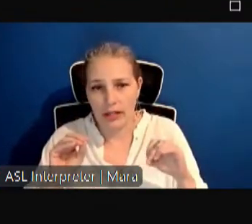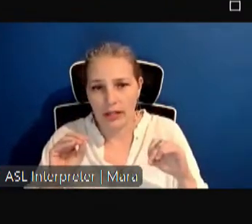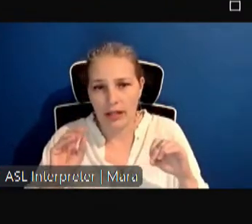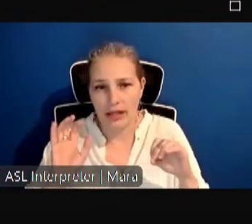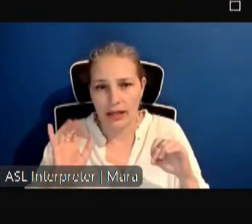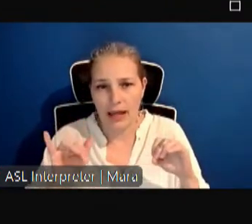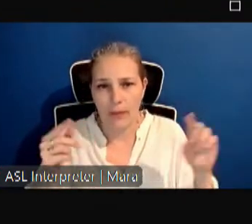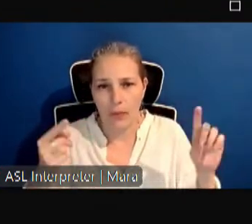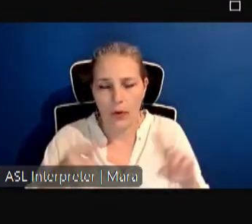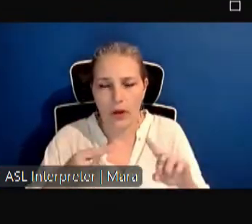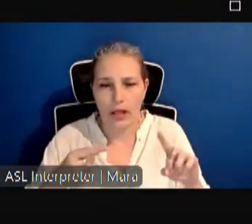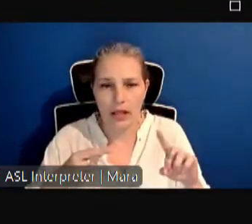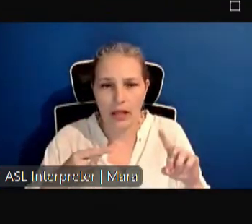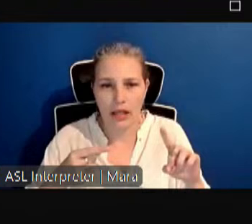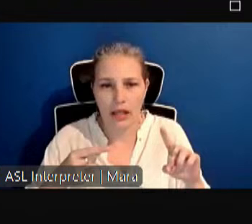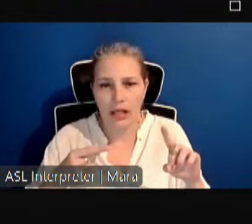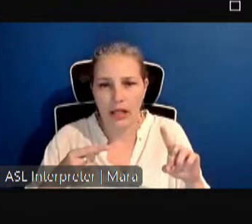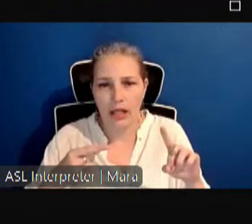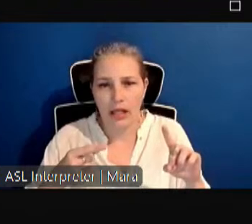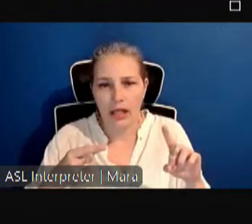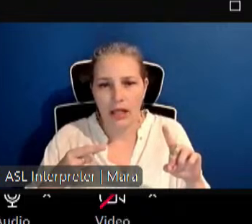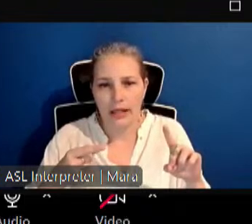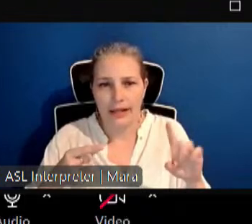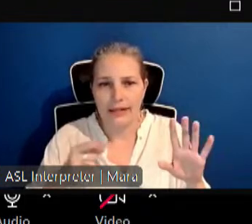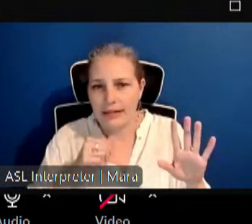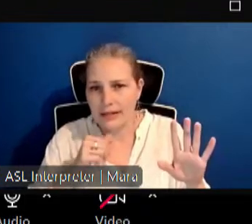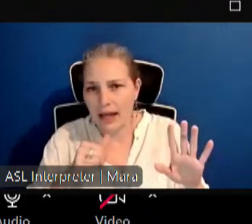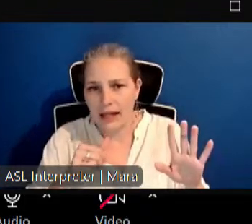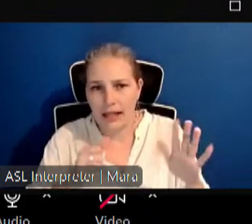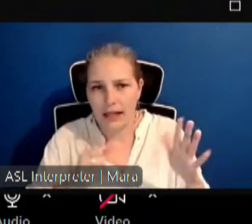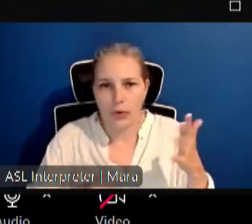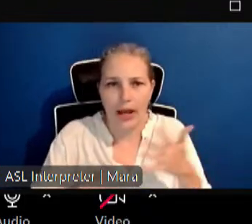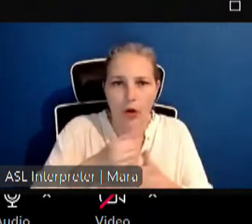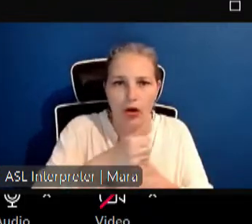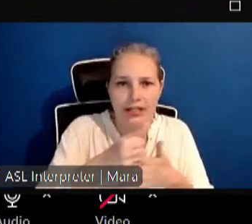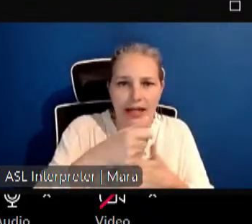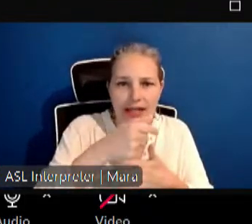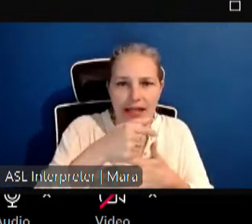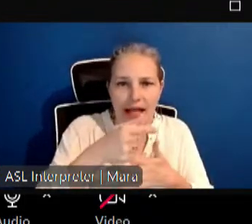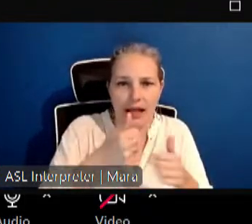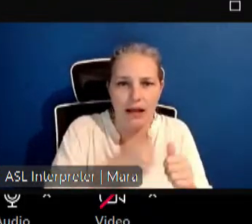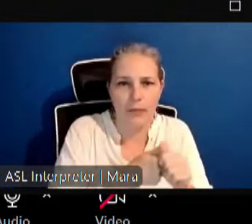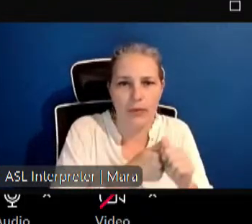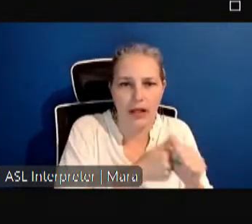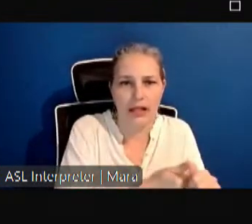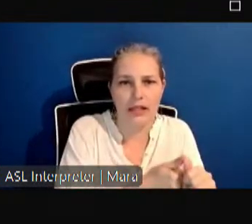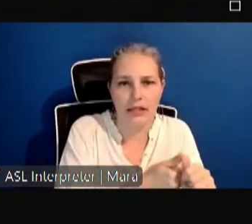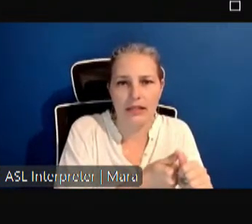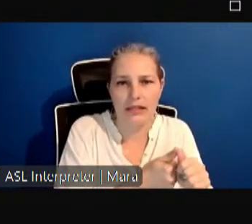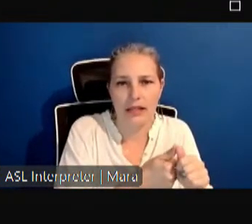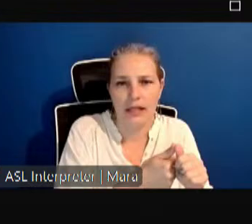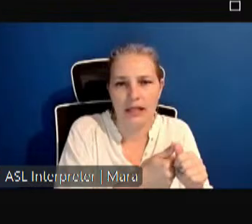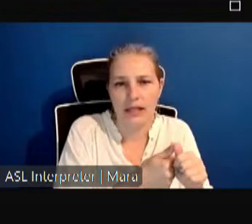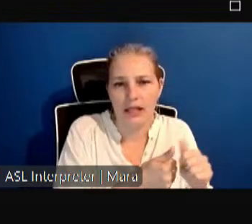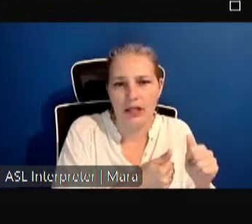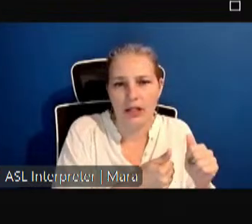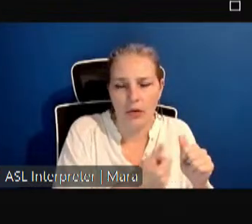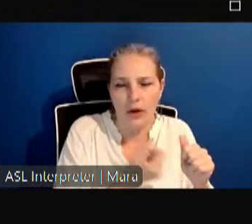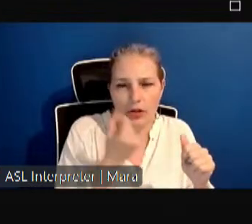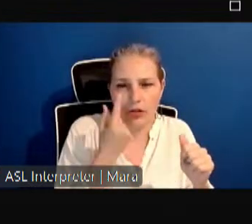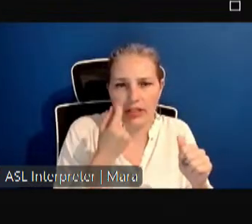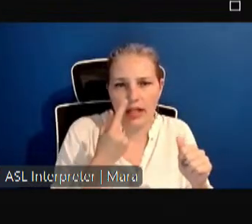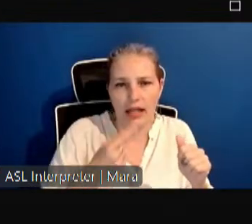is compliance and voluntary compliance without enforcement. So our hope is that we would not have to take